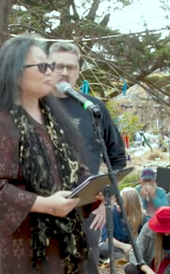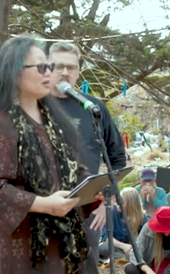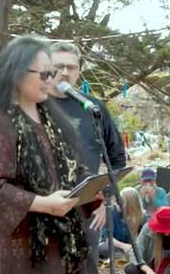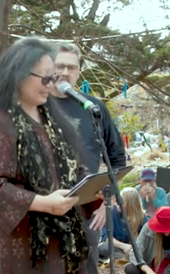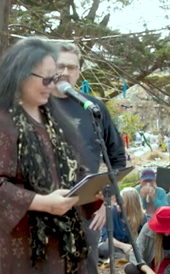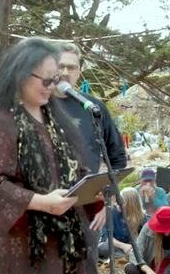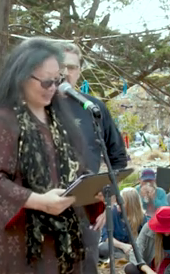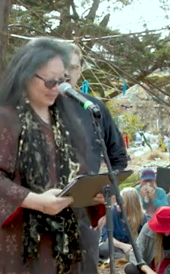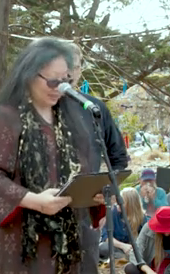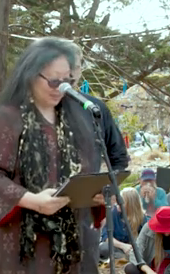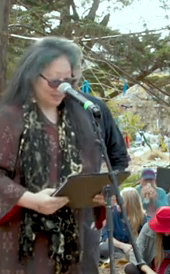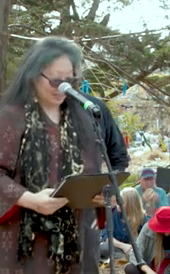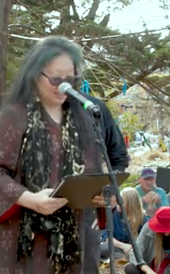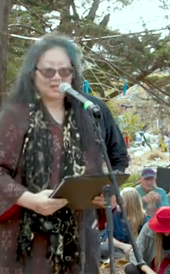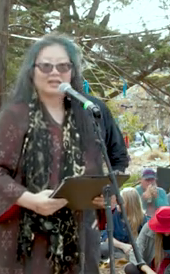Grandma D.